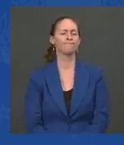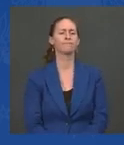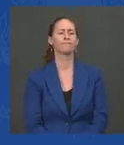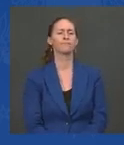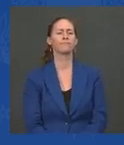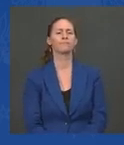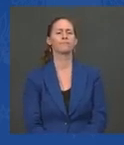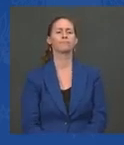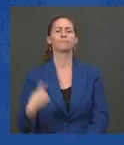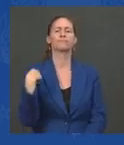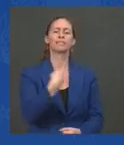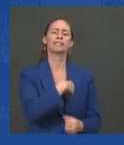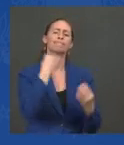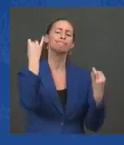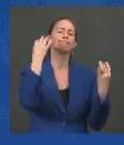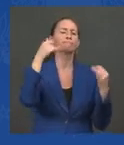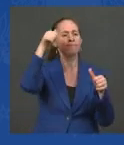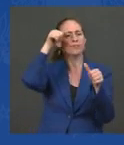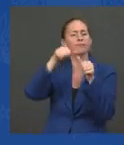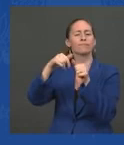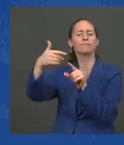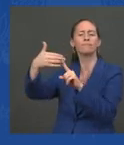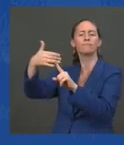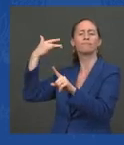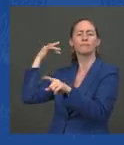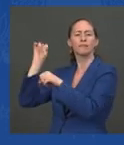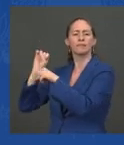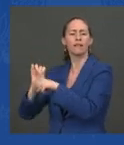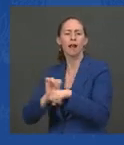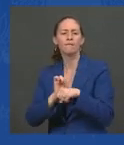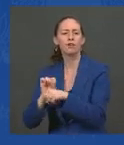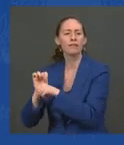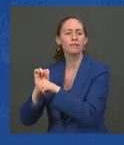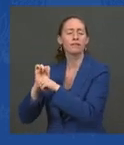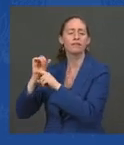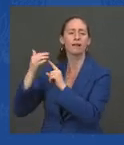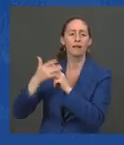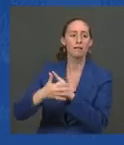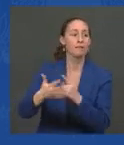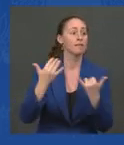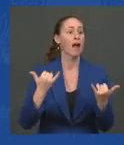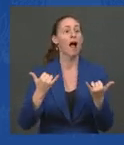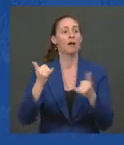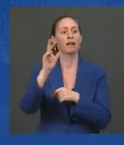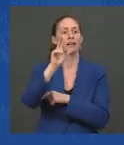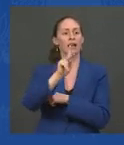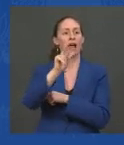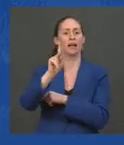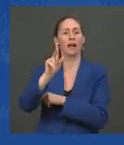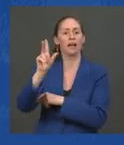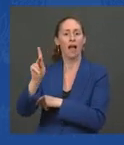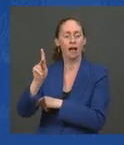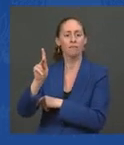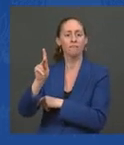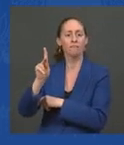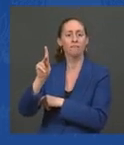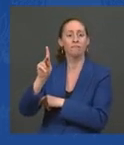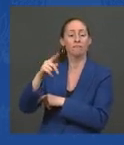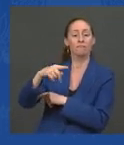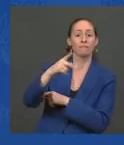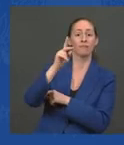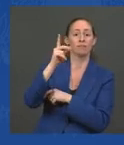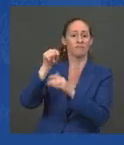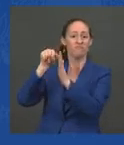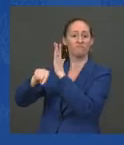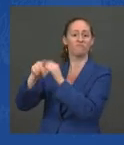earliest days to the reigns of radicalized terror, the KKK, to Dr. King being assassinated. And through that, though